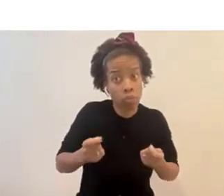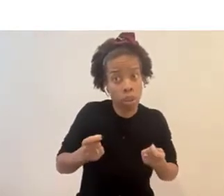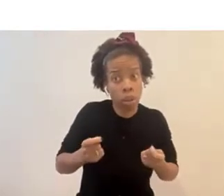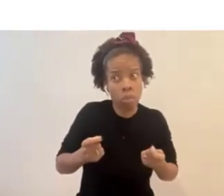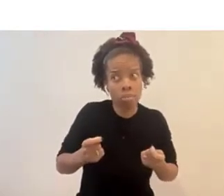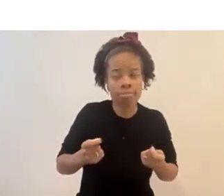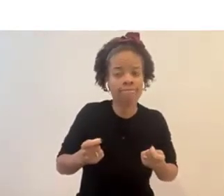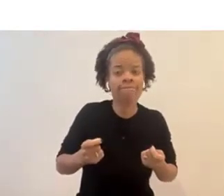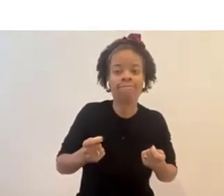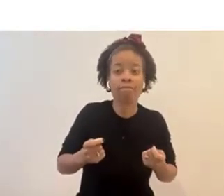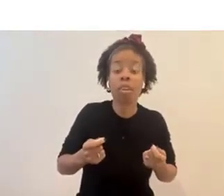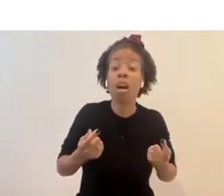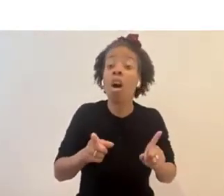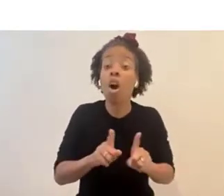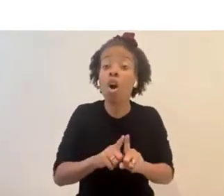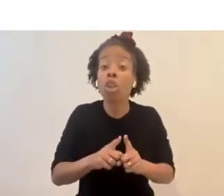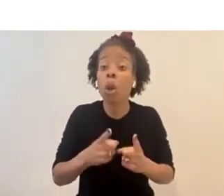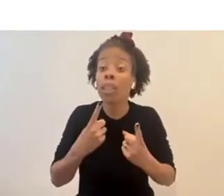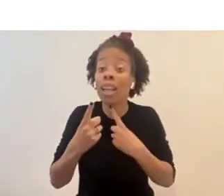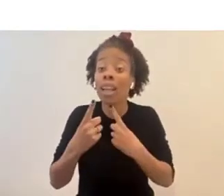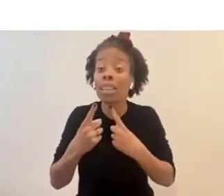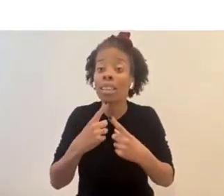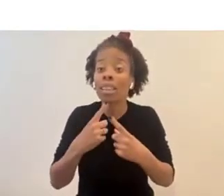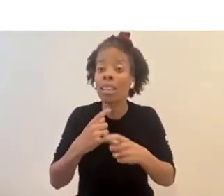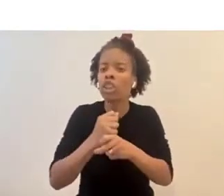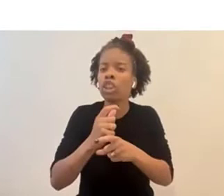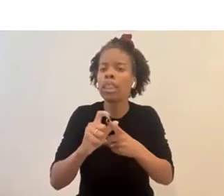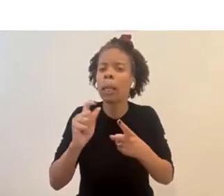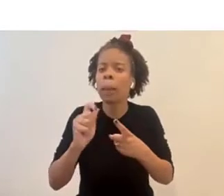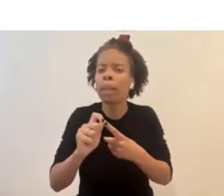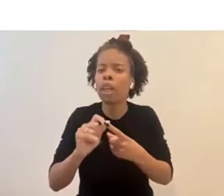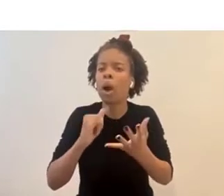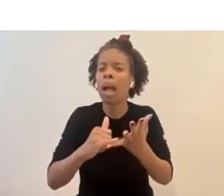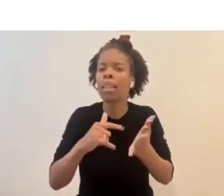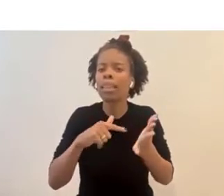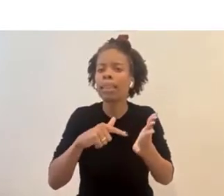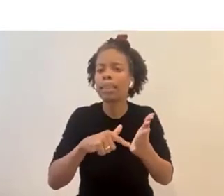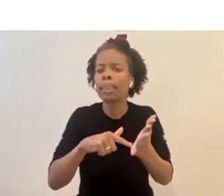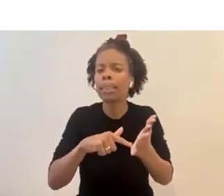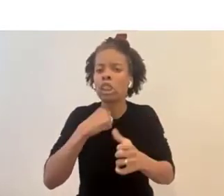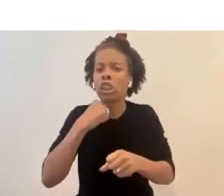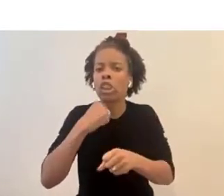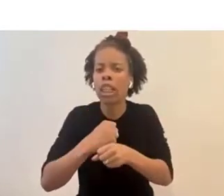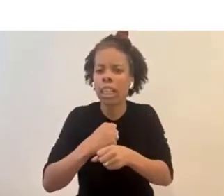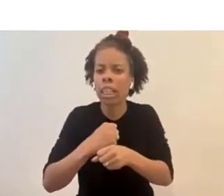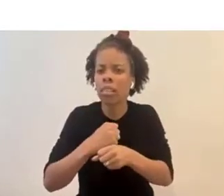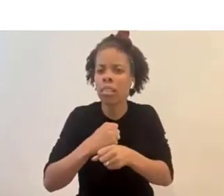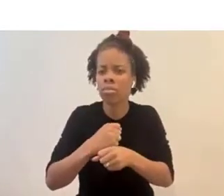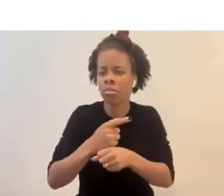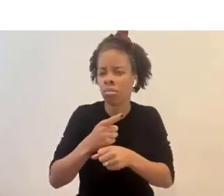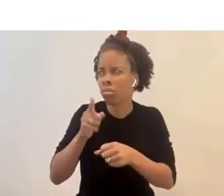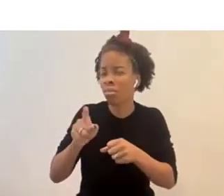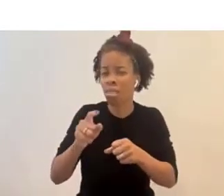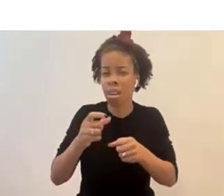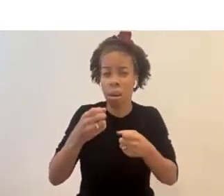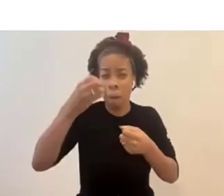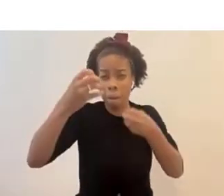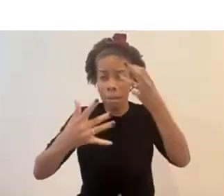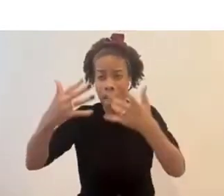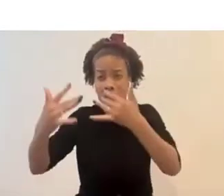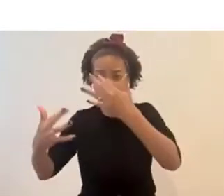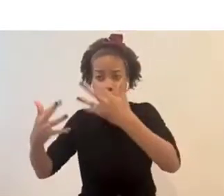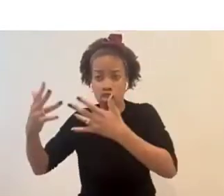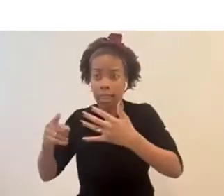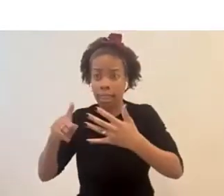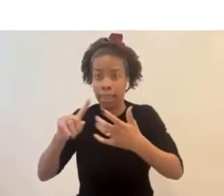So we would use things like GDP or the SDGs, these big metrics and targets, in ways